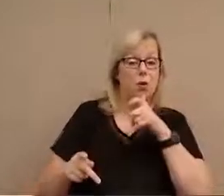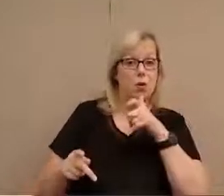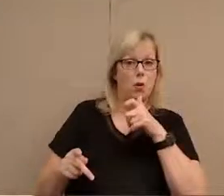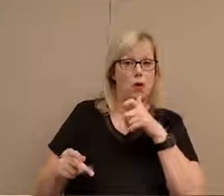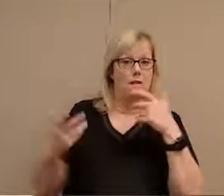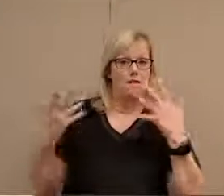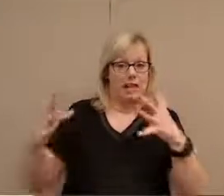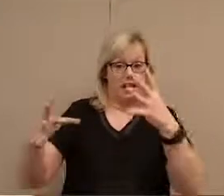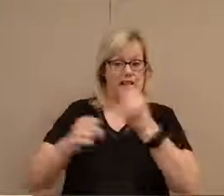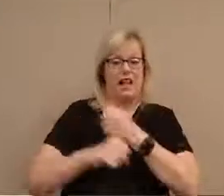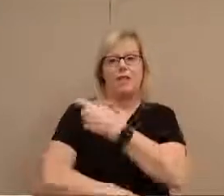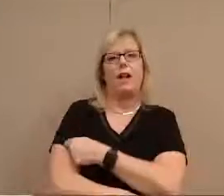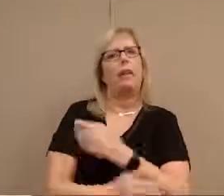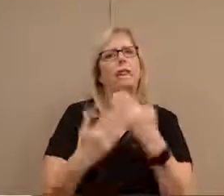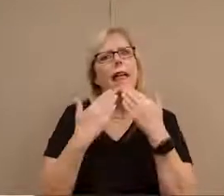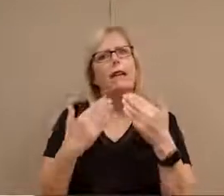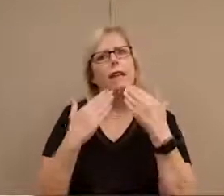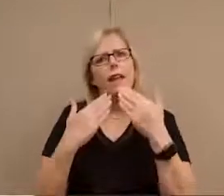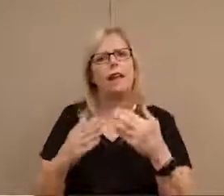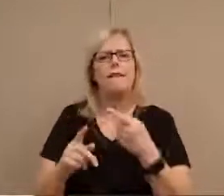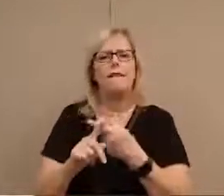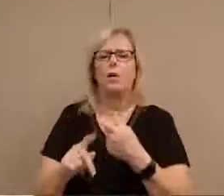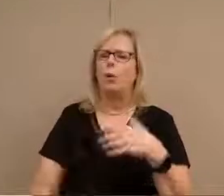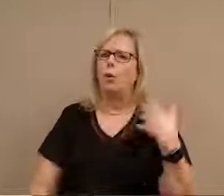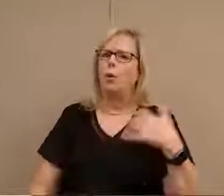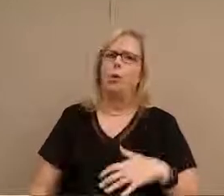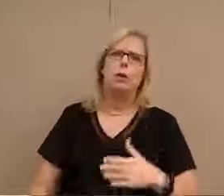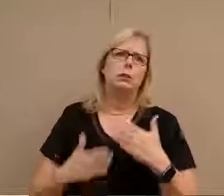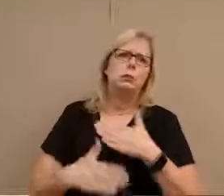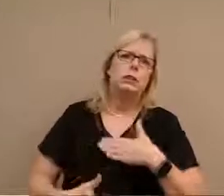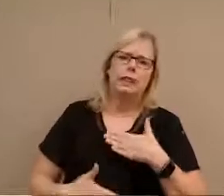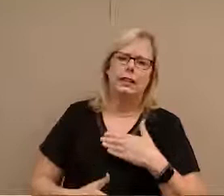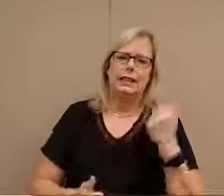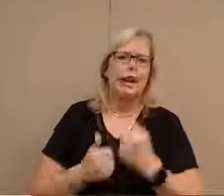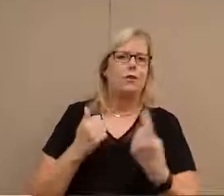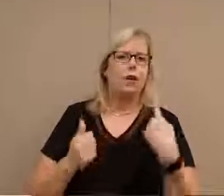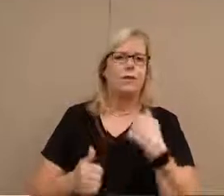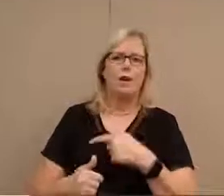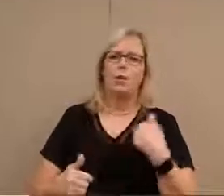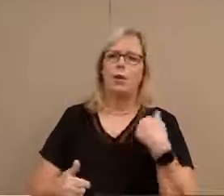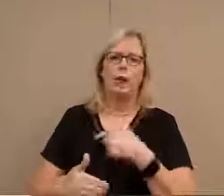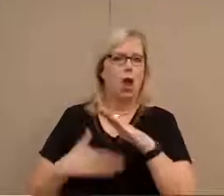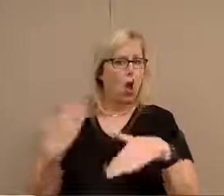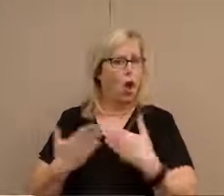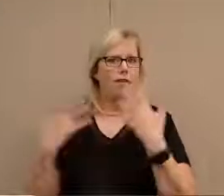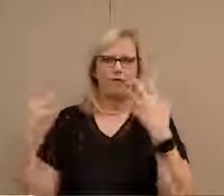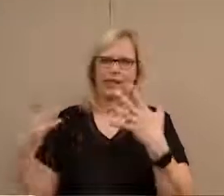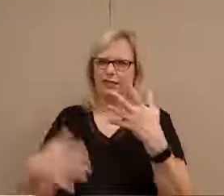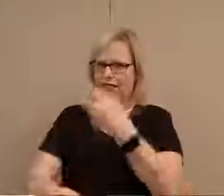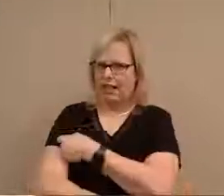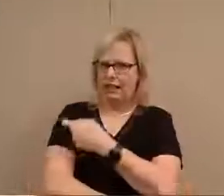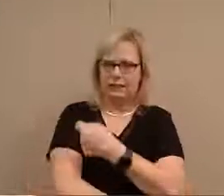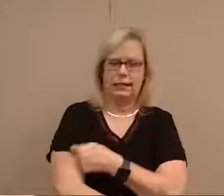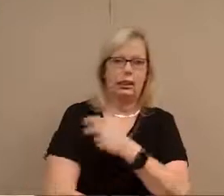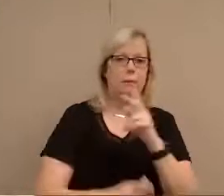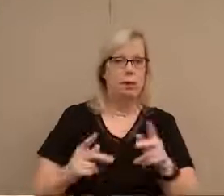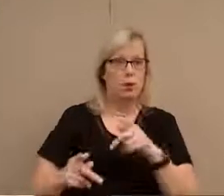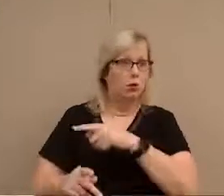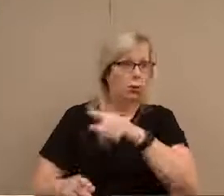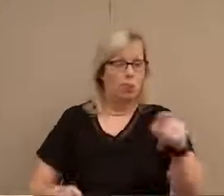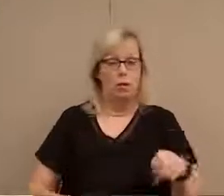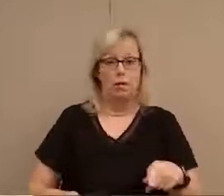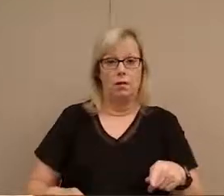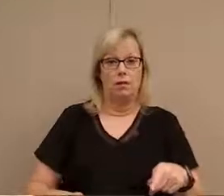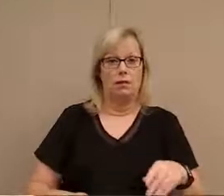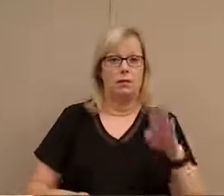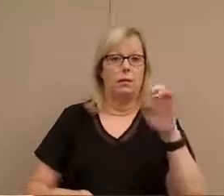got the vaccination, thank you. Thank you from the bottom of our heart, and from each and every one of us. We've all been vaccinated. And for those of you out there who have